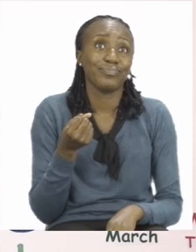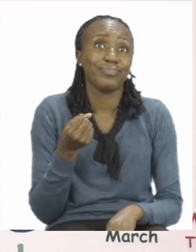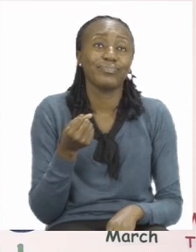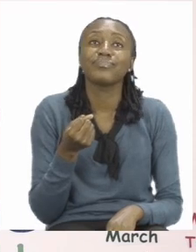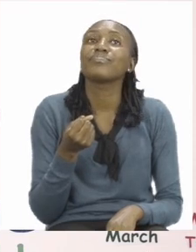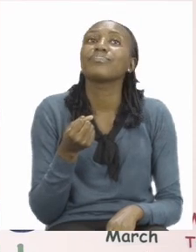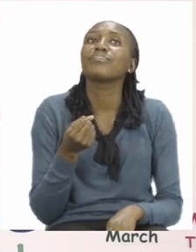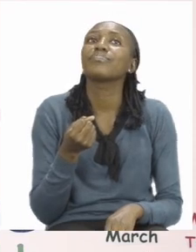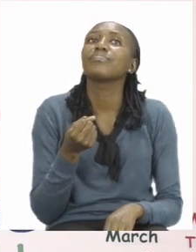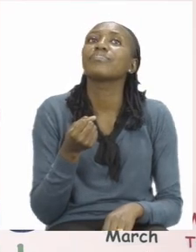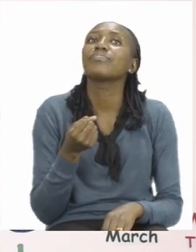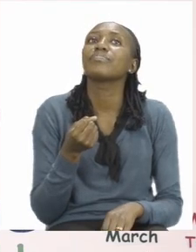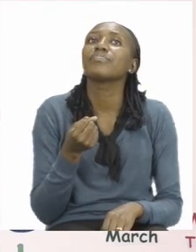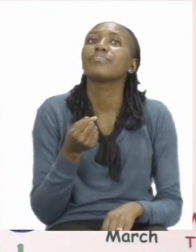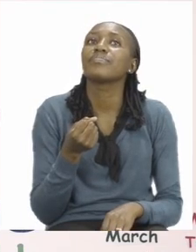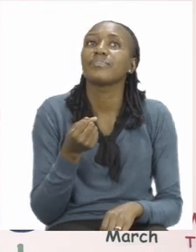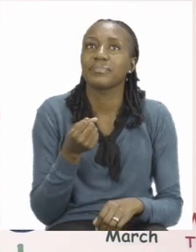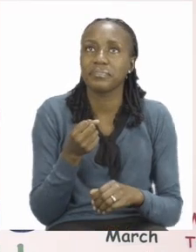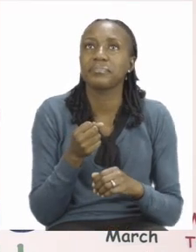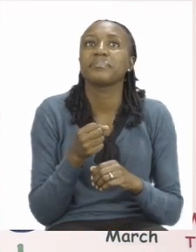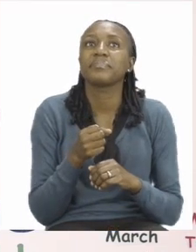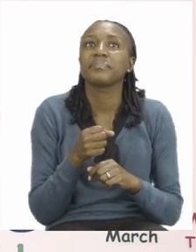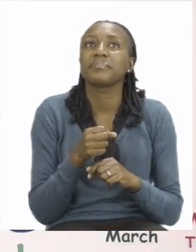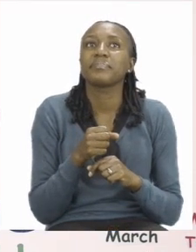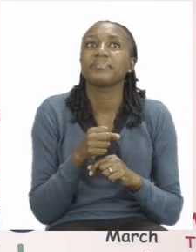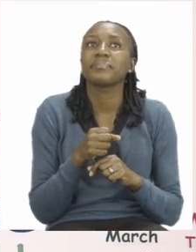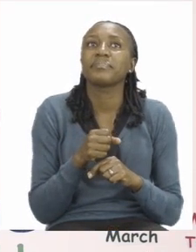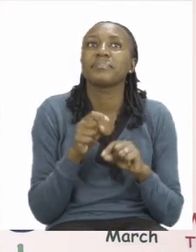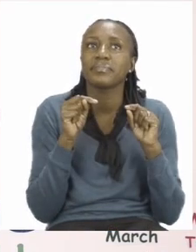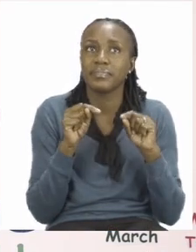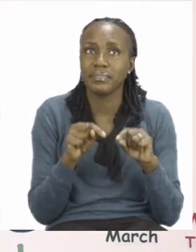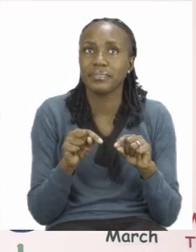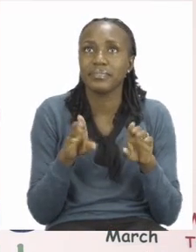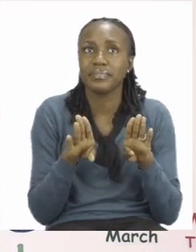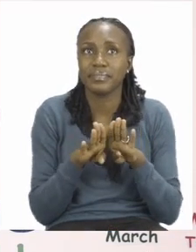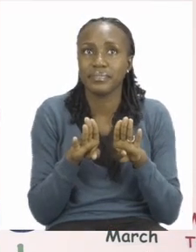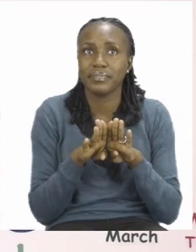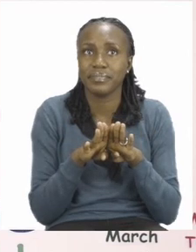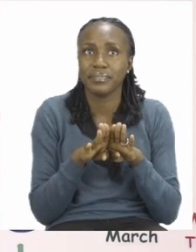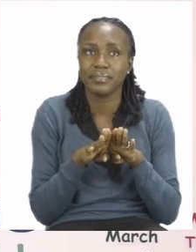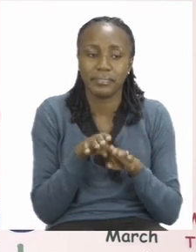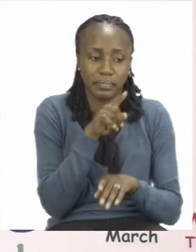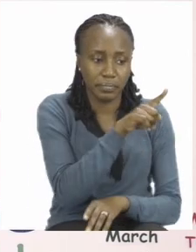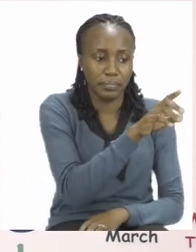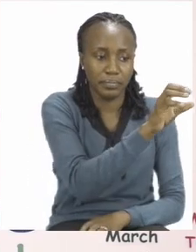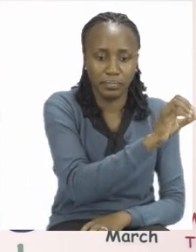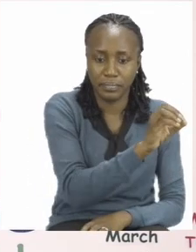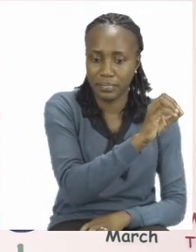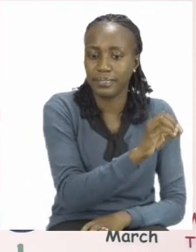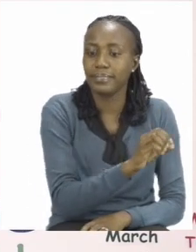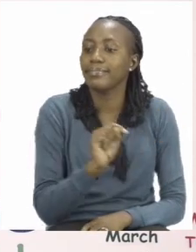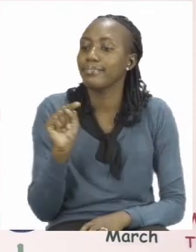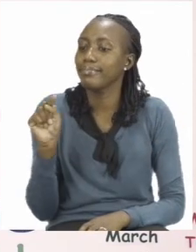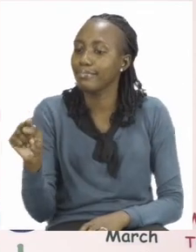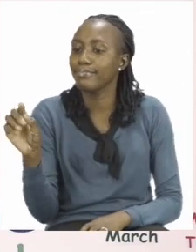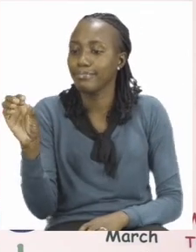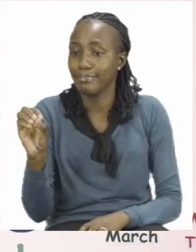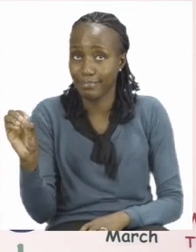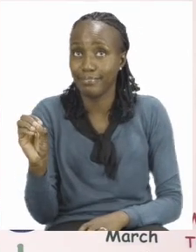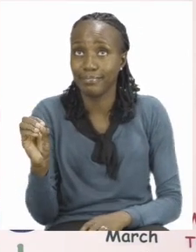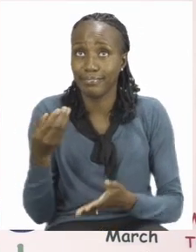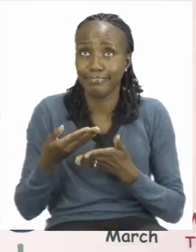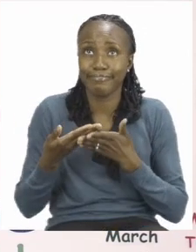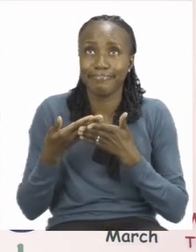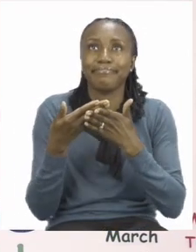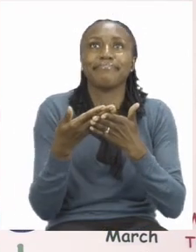them haven't been there. So we're going to do the one where there is a number missing in front of our 20 and the number